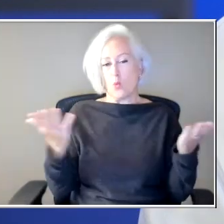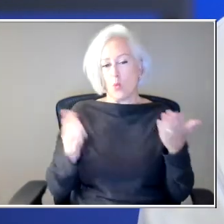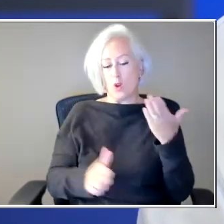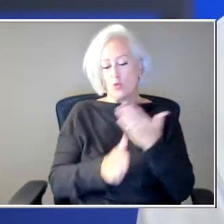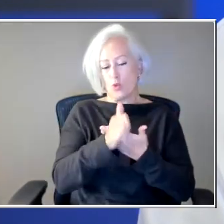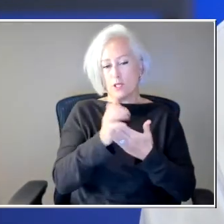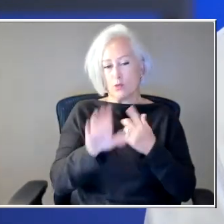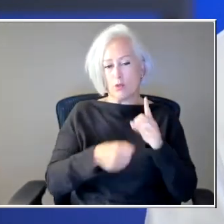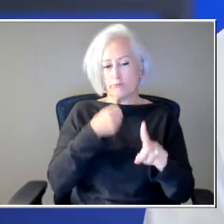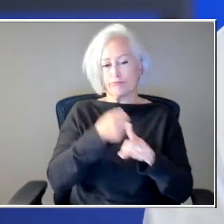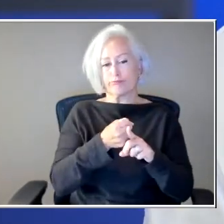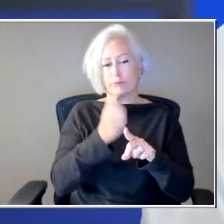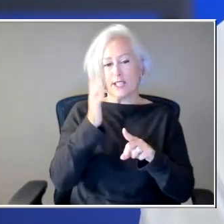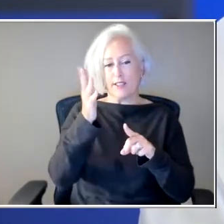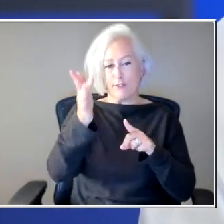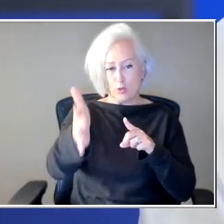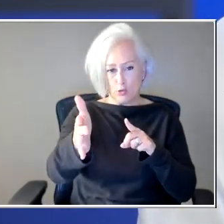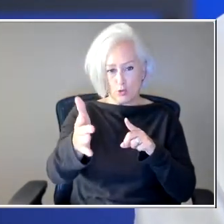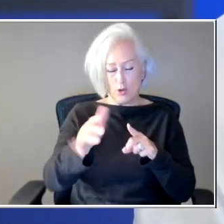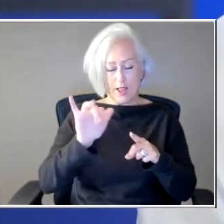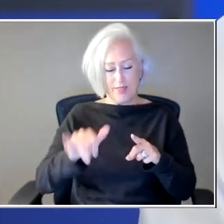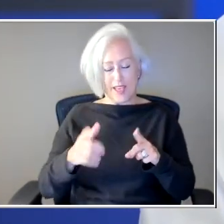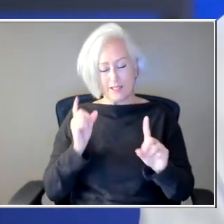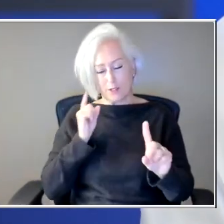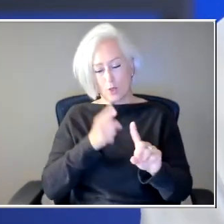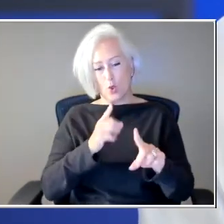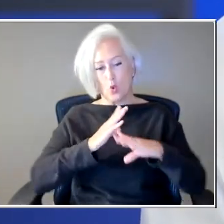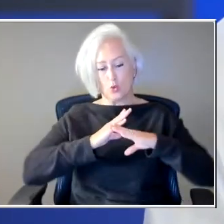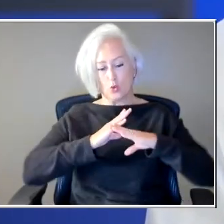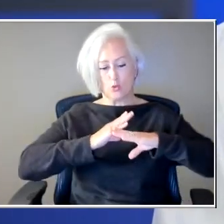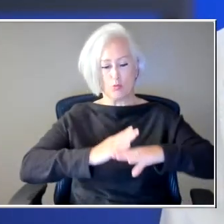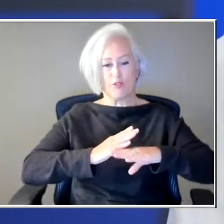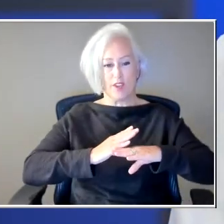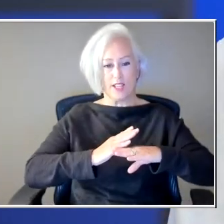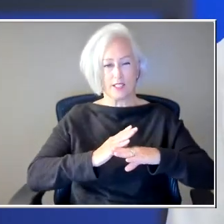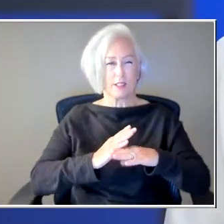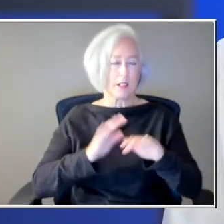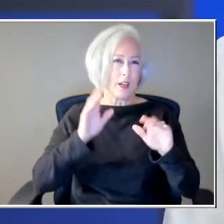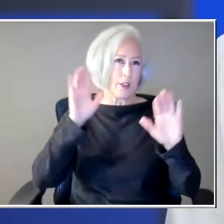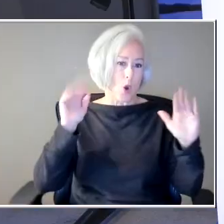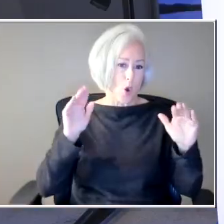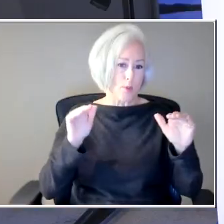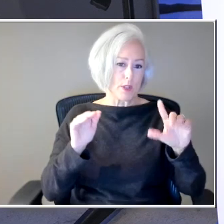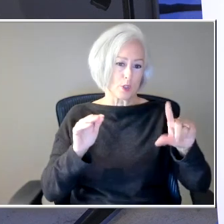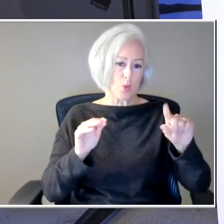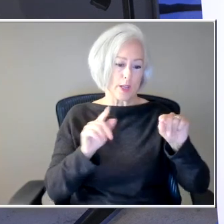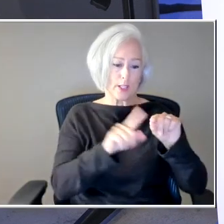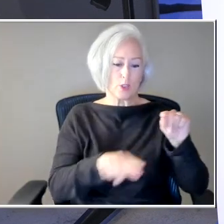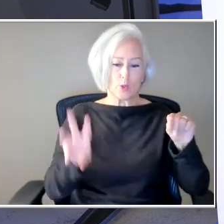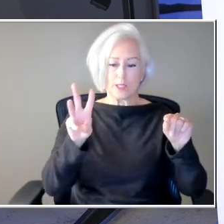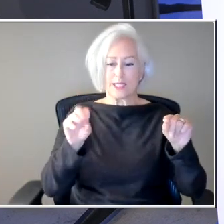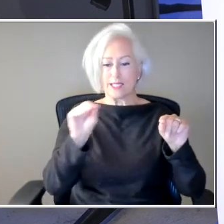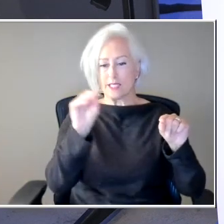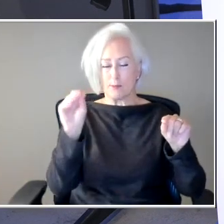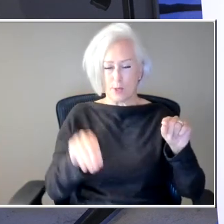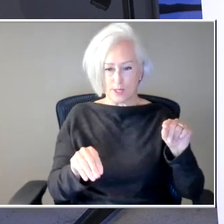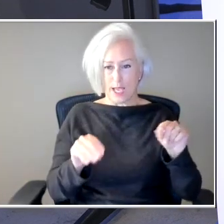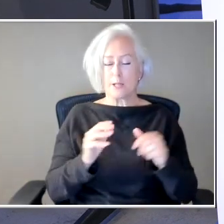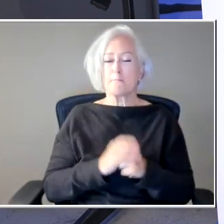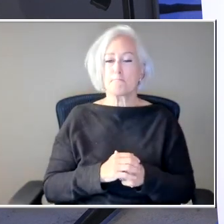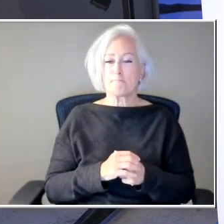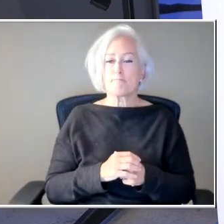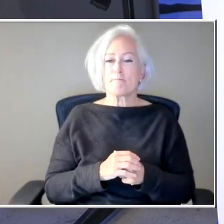the main things we are trying to prevent, is anywhere between 20 to 60%. Stuart is asking, if I